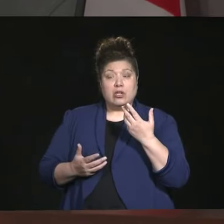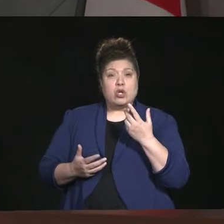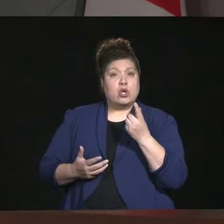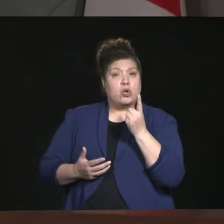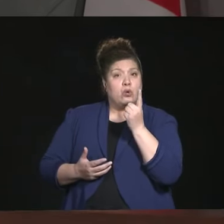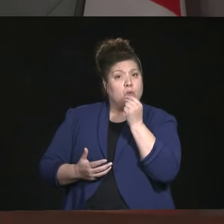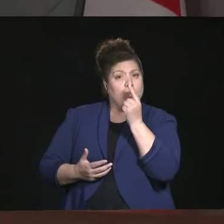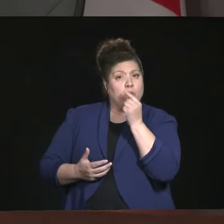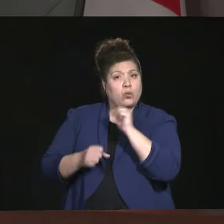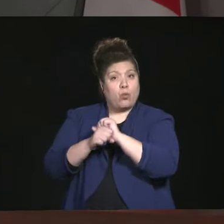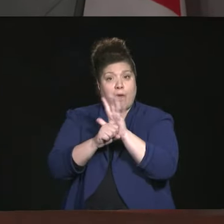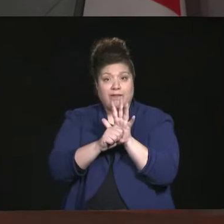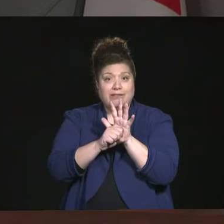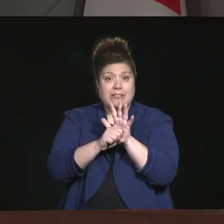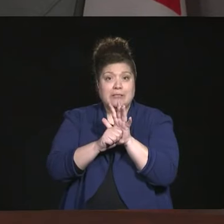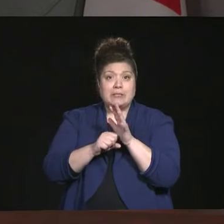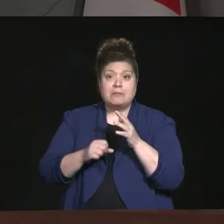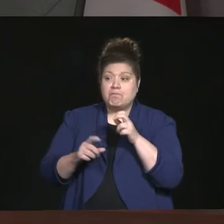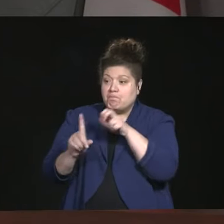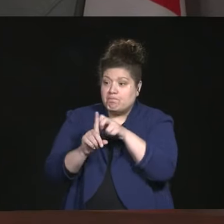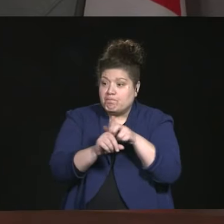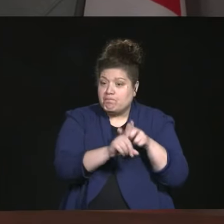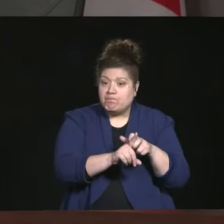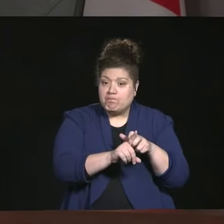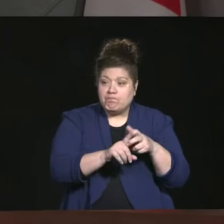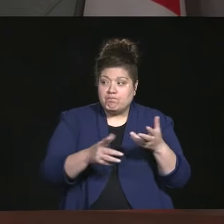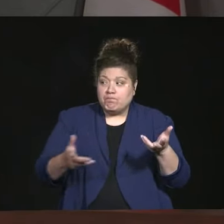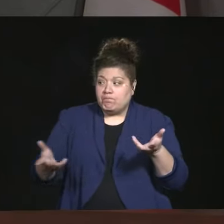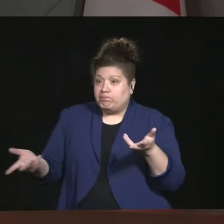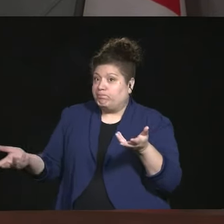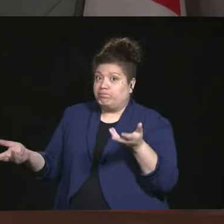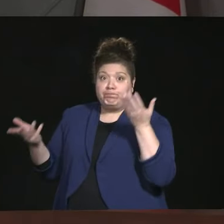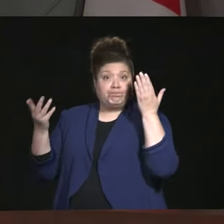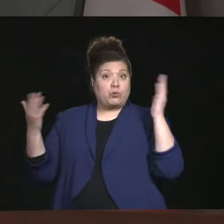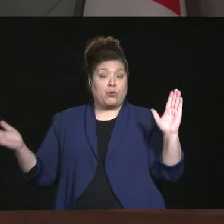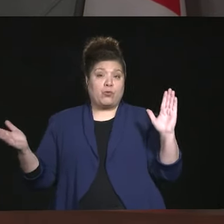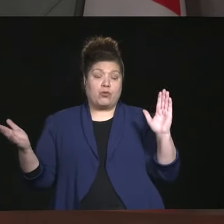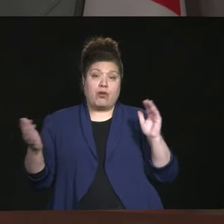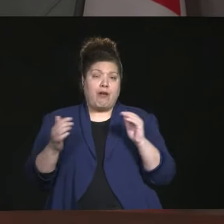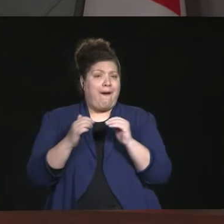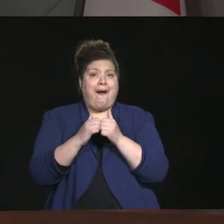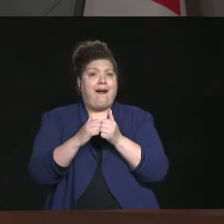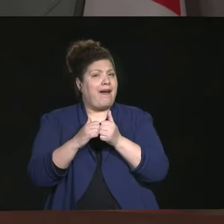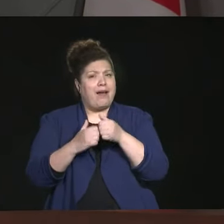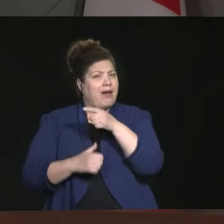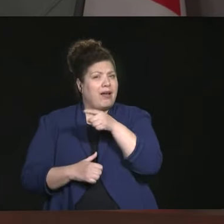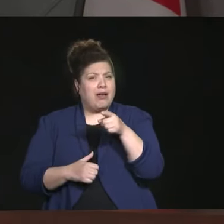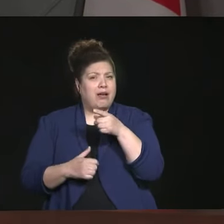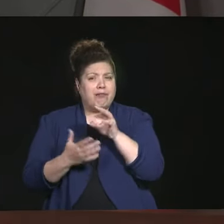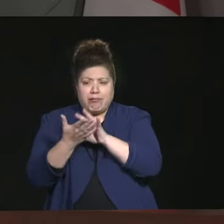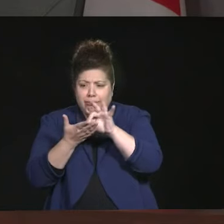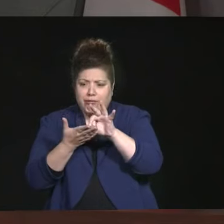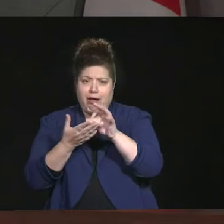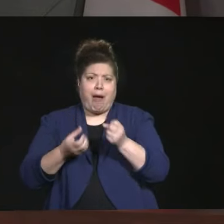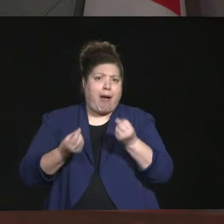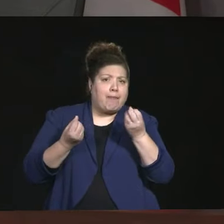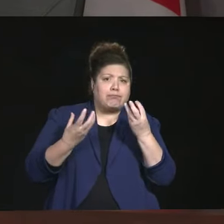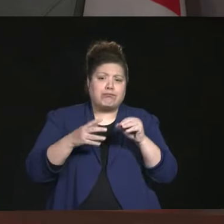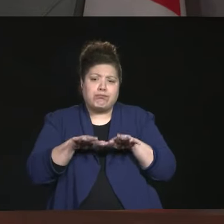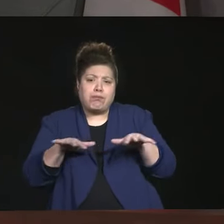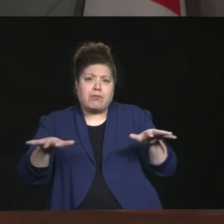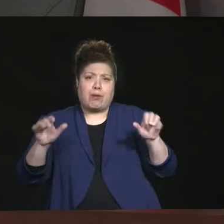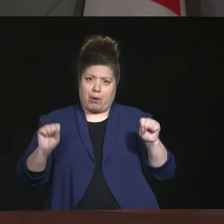kits available, how can we really get a handle on how widespread this is, and also treatment? I know testing is an